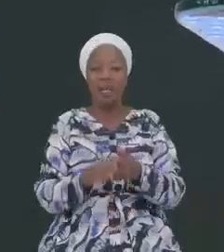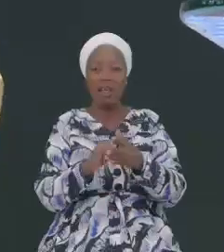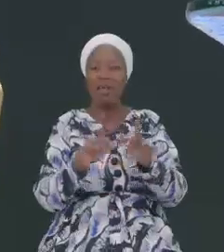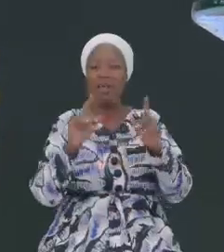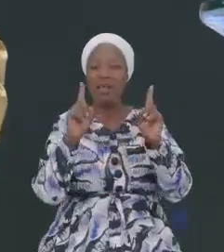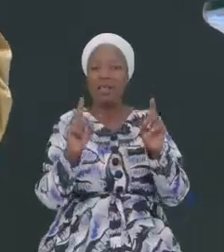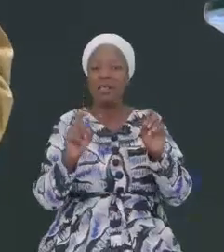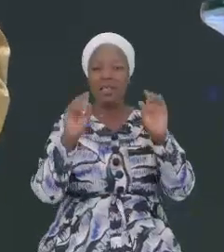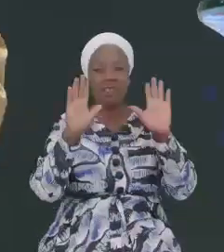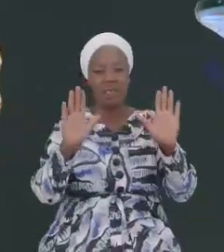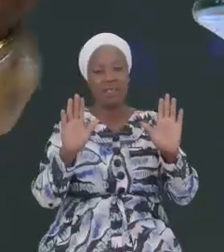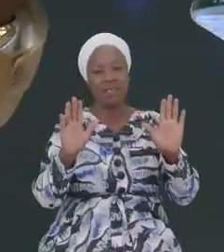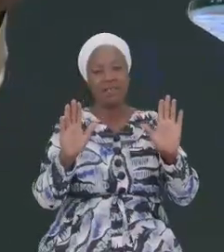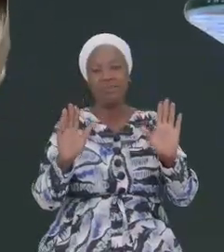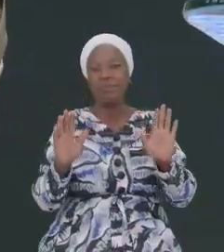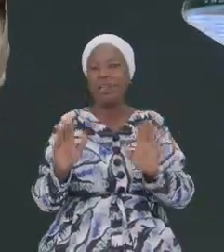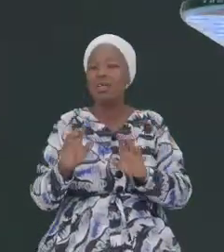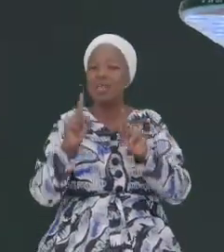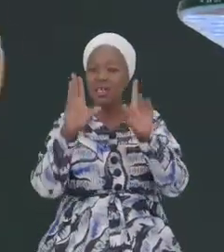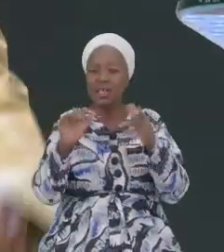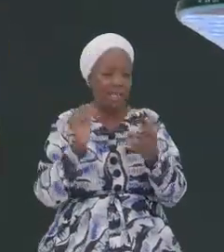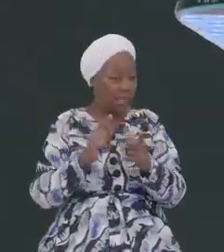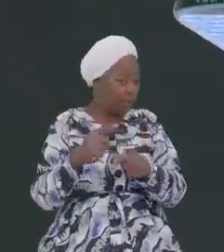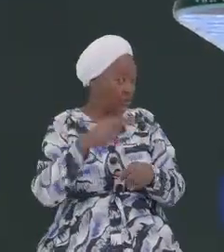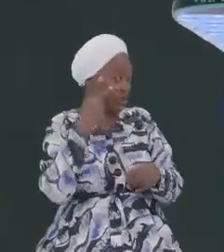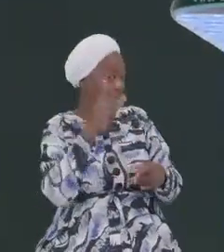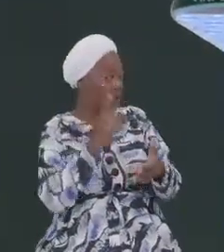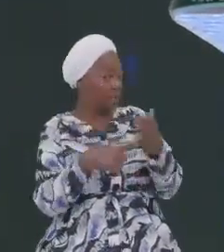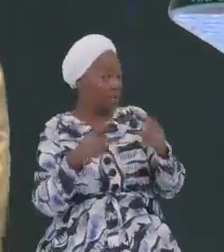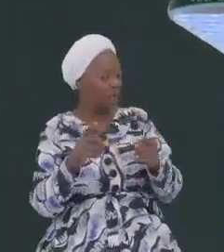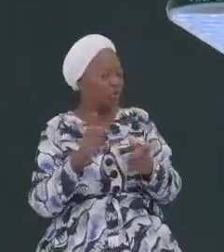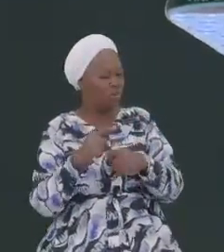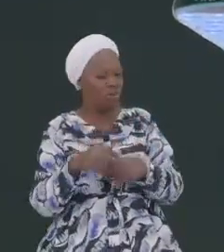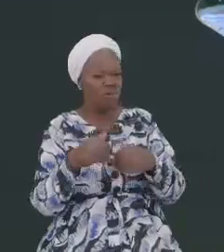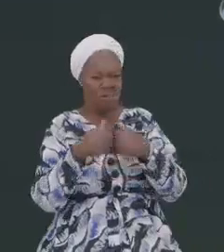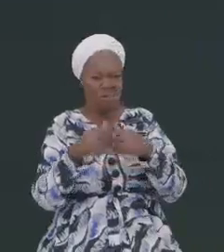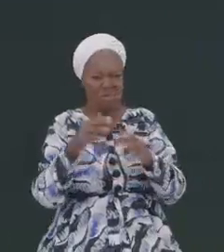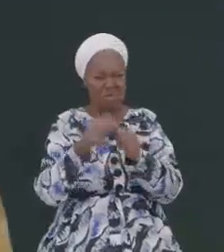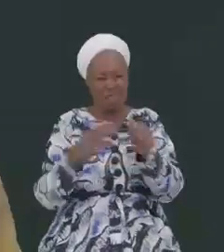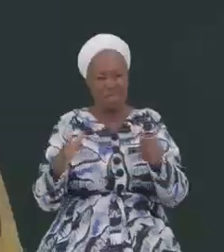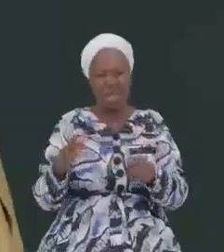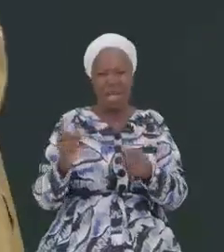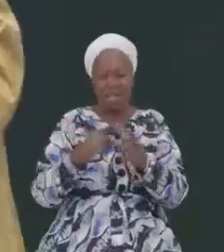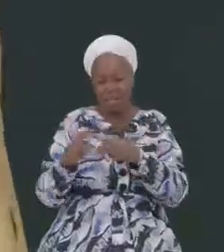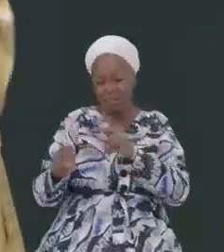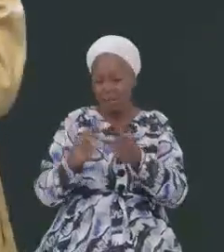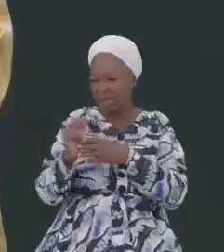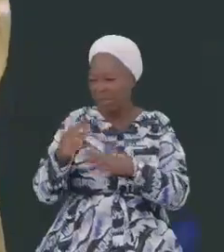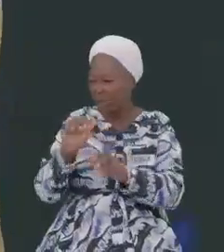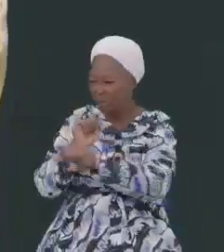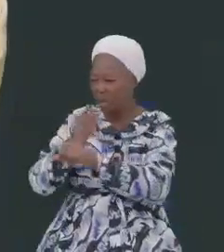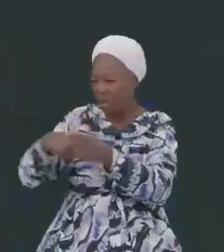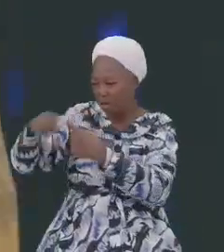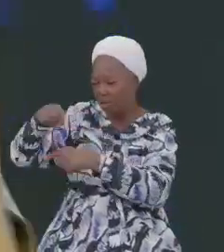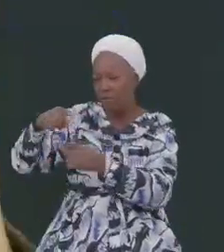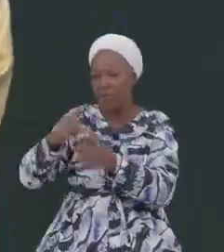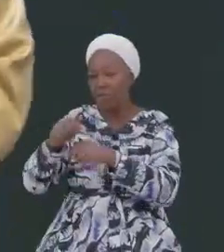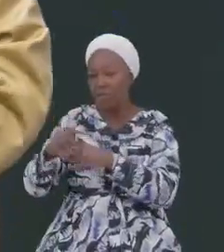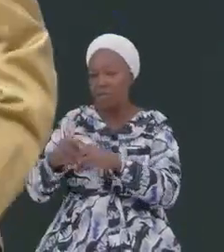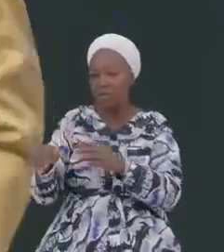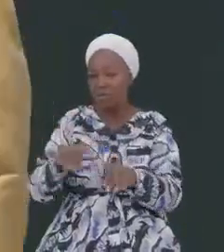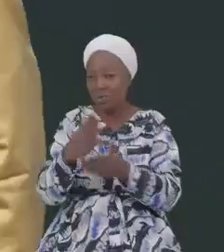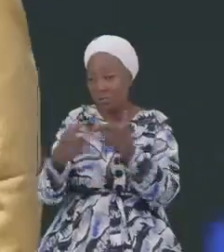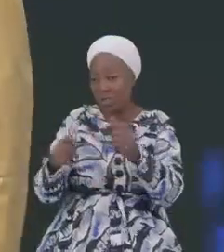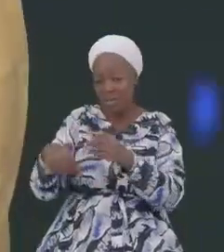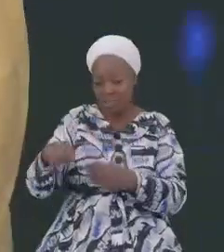a good good engineer, and the people who are working around you, they do something